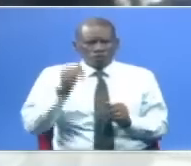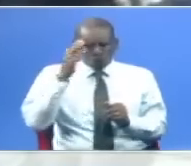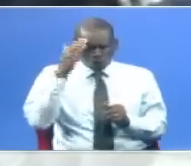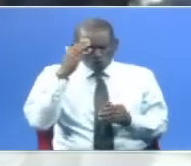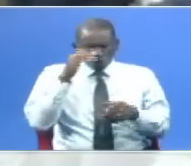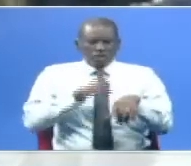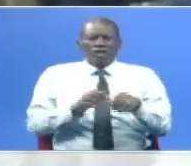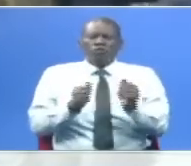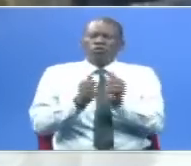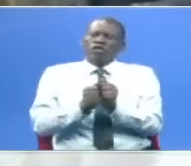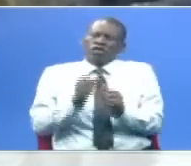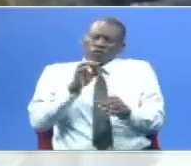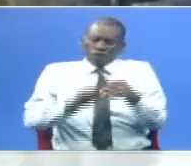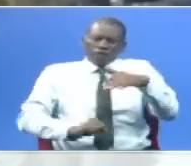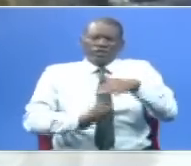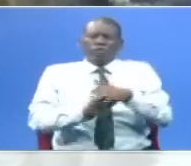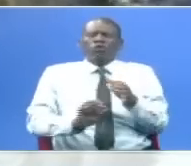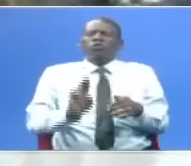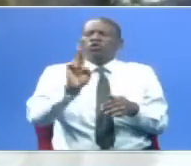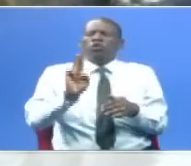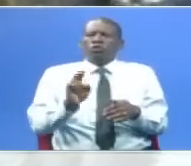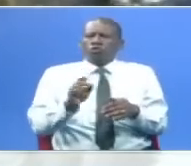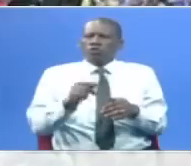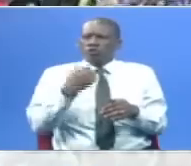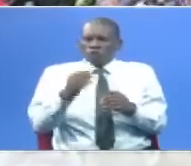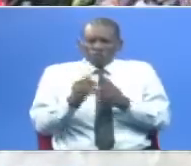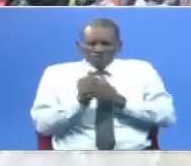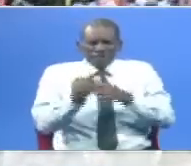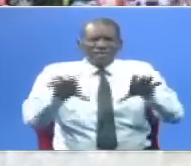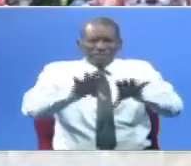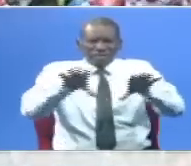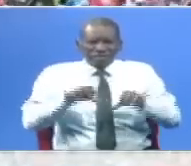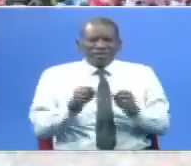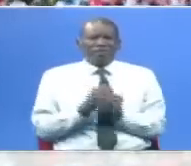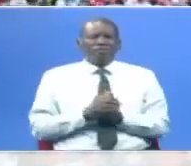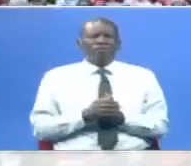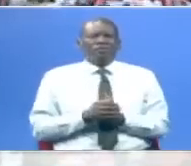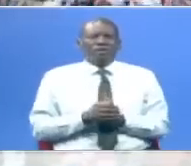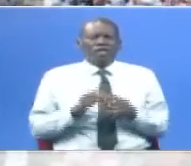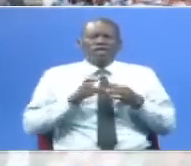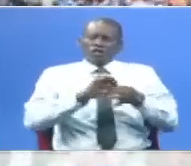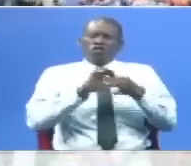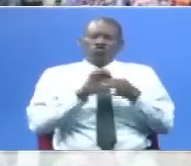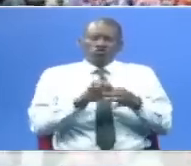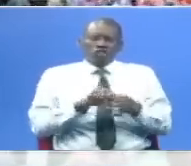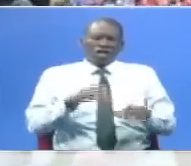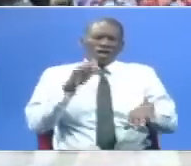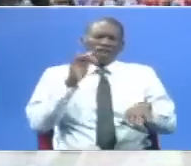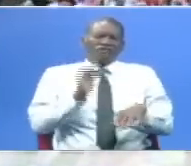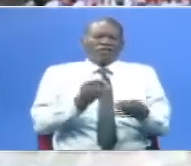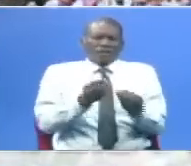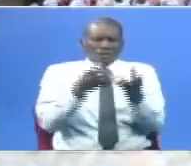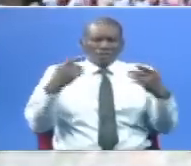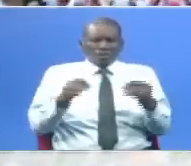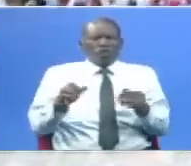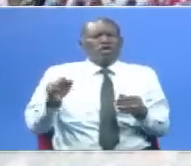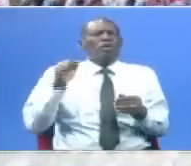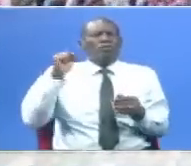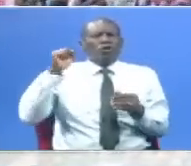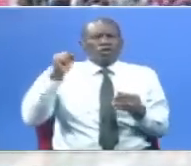Uhuru Kenyatta, who is holding the system. Their union rubbed many in the political world the wrong